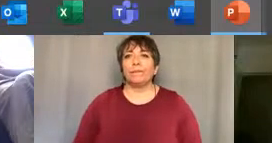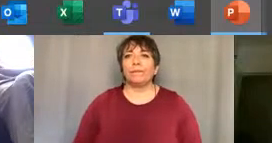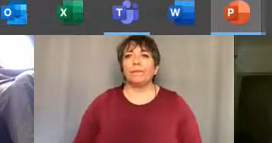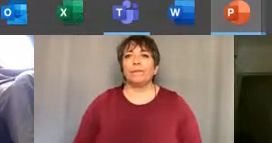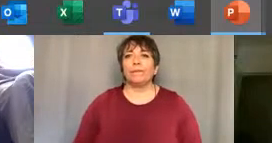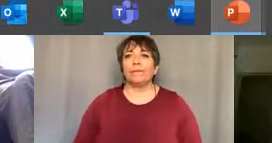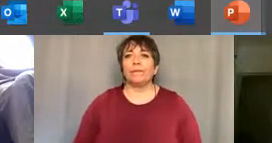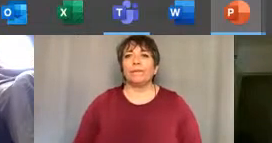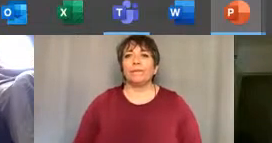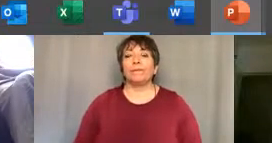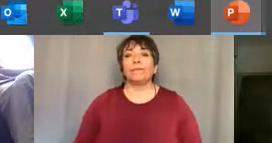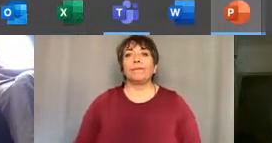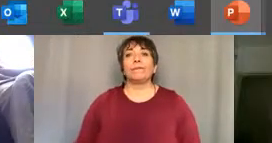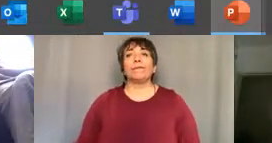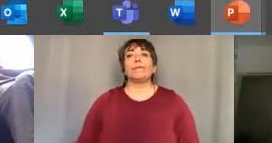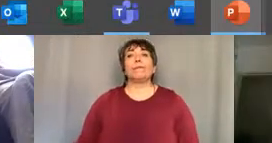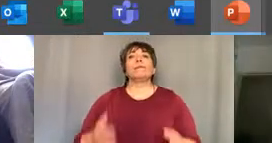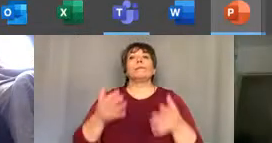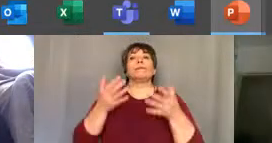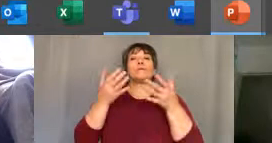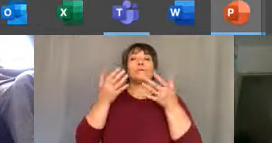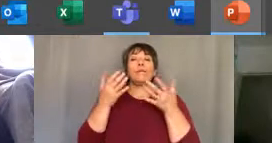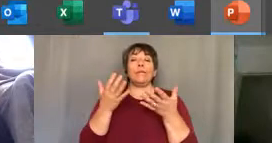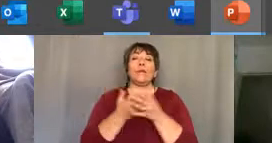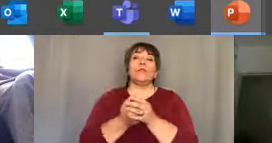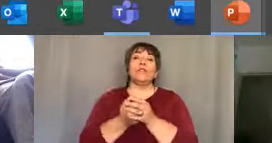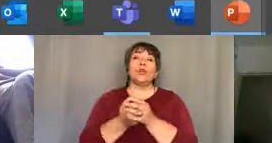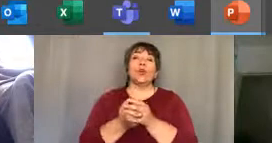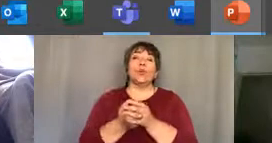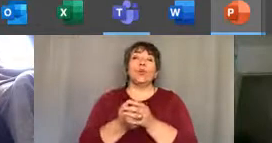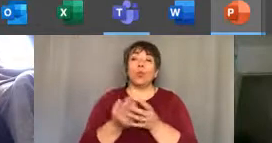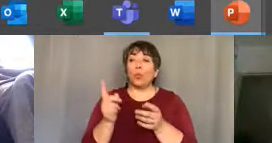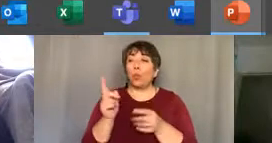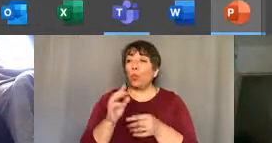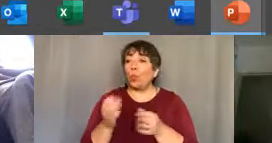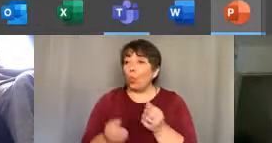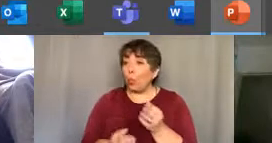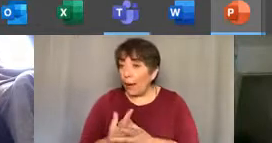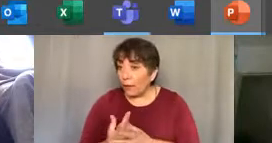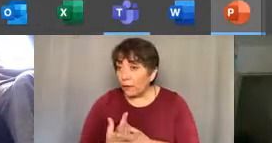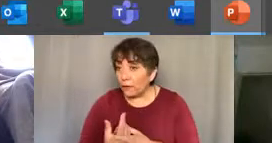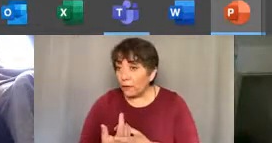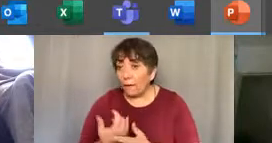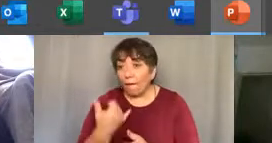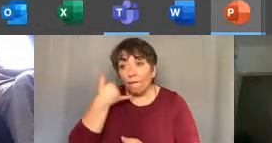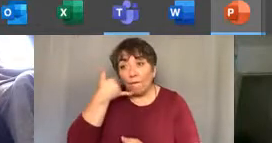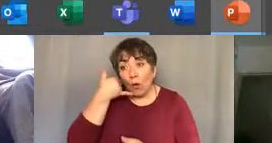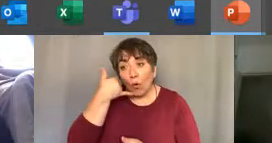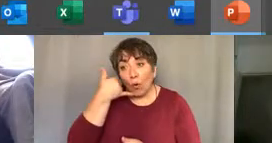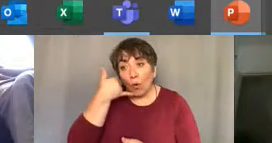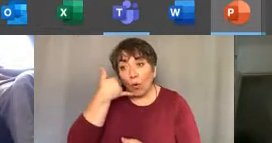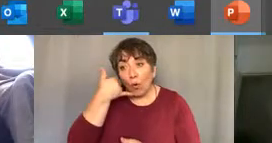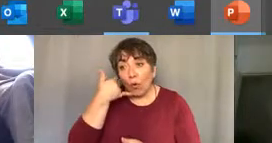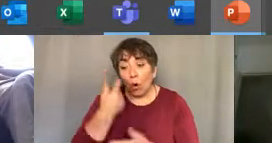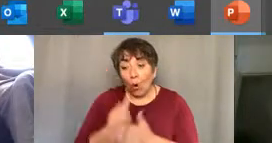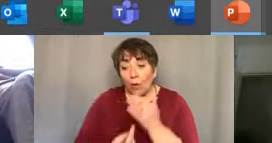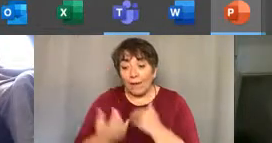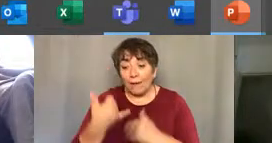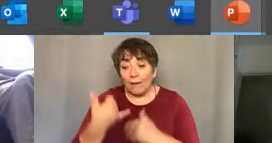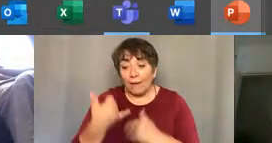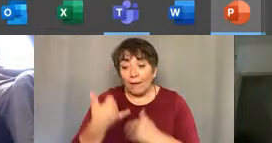Okay, so the medicines order line via the phone calls, patients call into our services, just one method that patients across